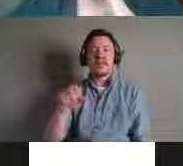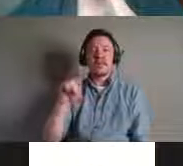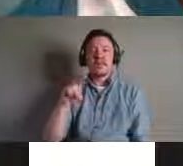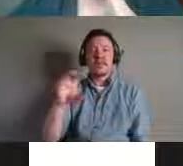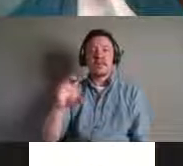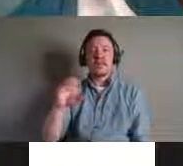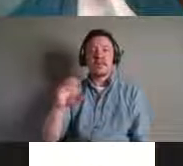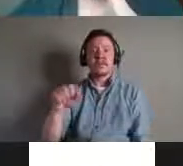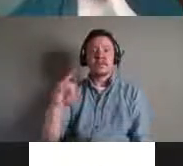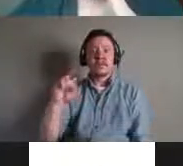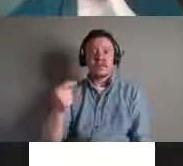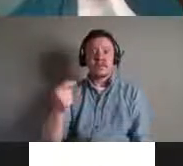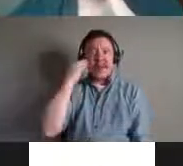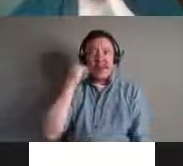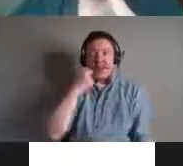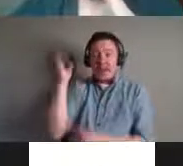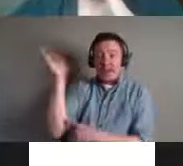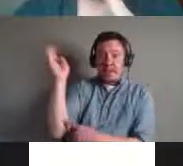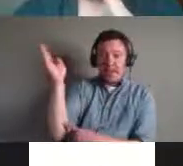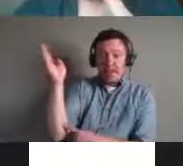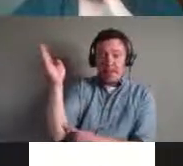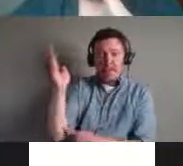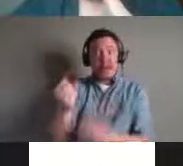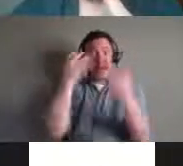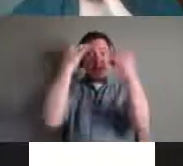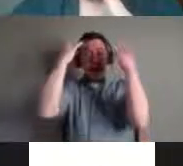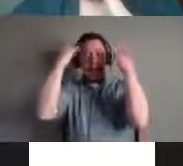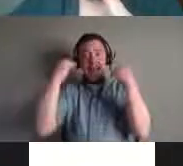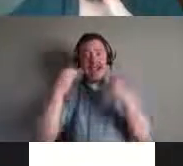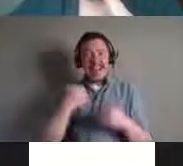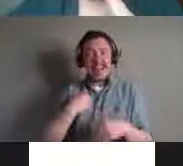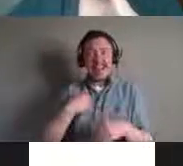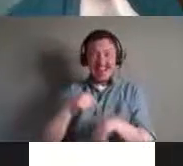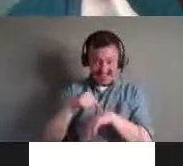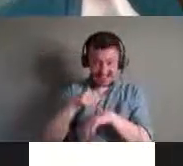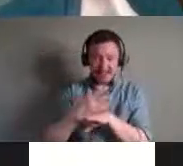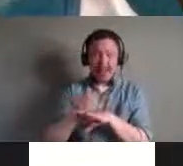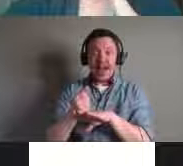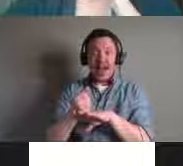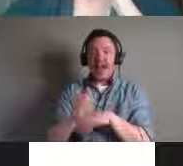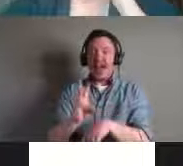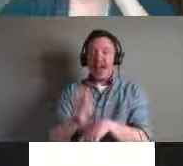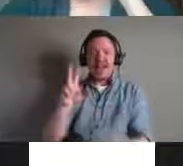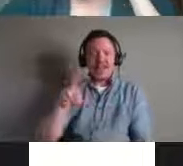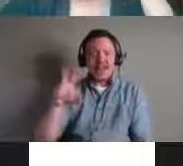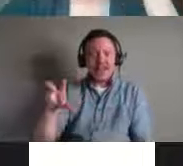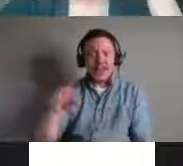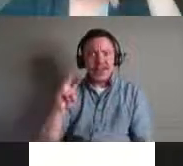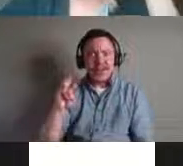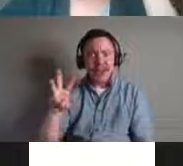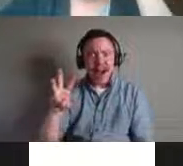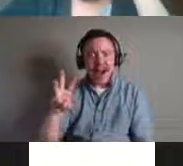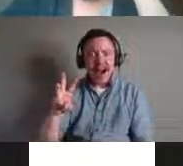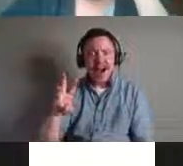I know we just went through a lot. I feel like I talked a lot, and I'm looking at my clock here and I'm like, oh, it's already 6:33. So that